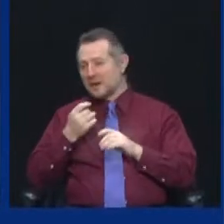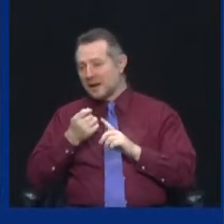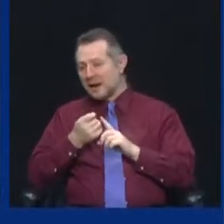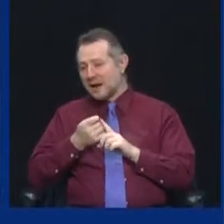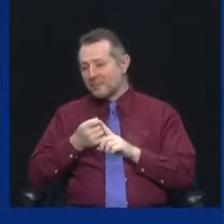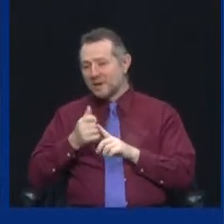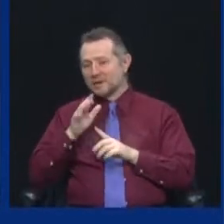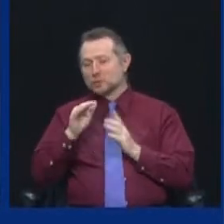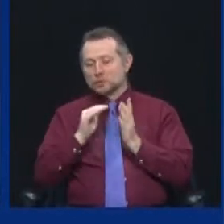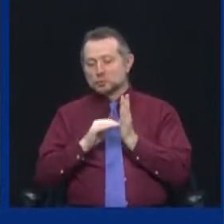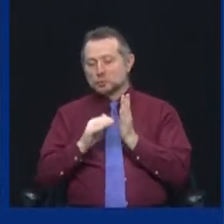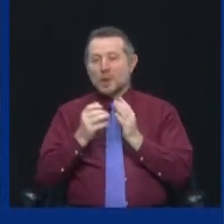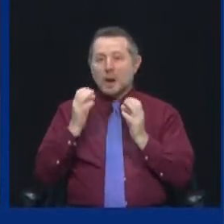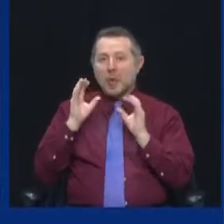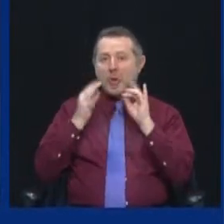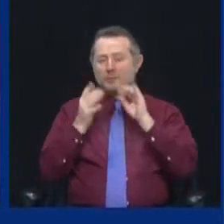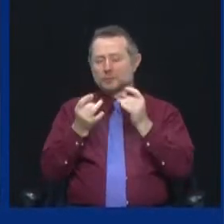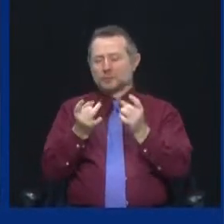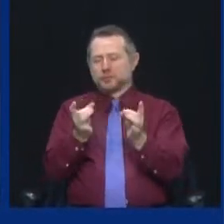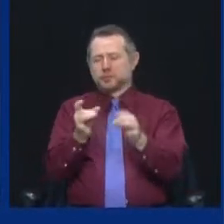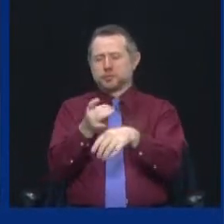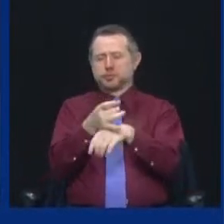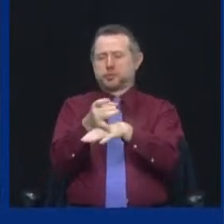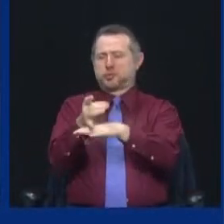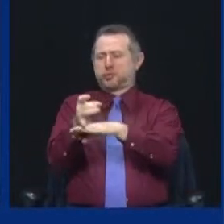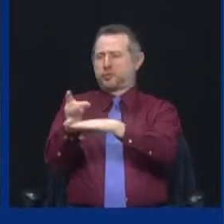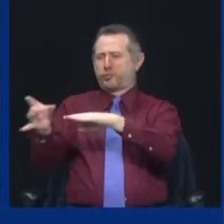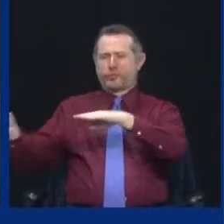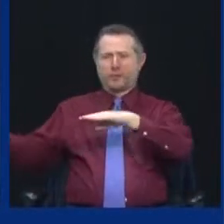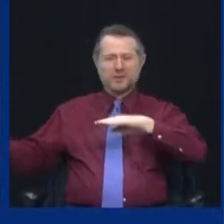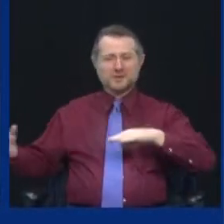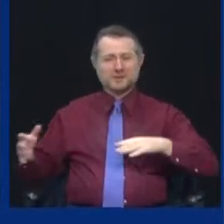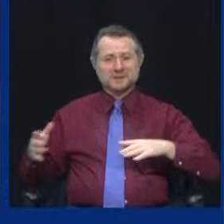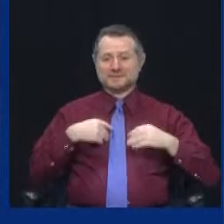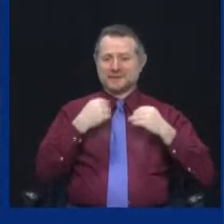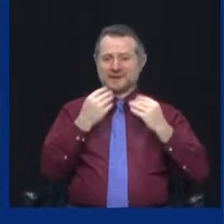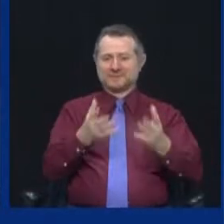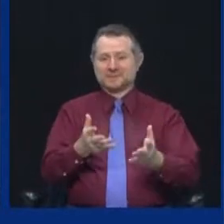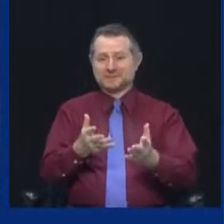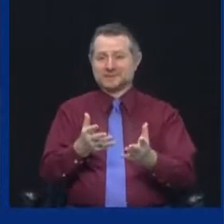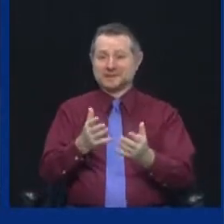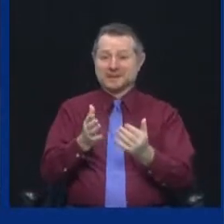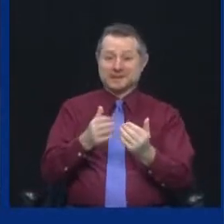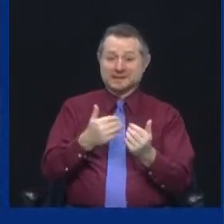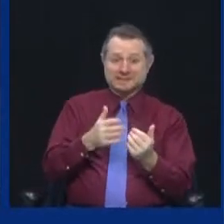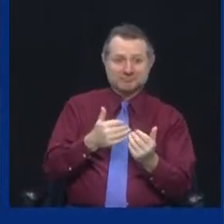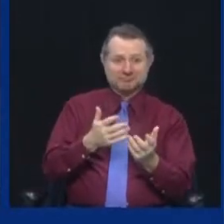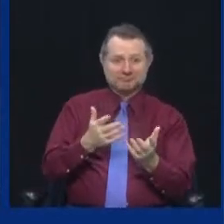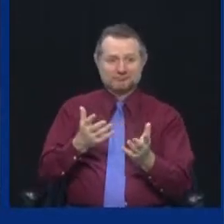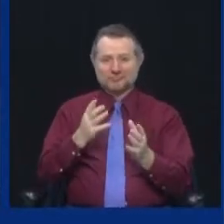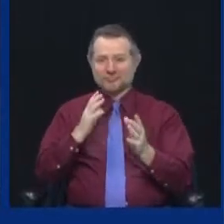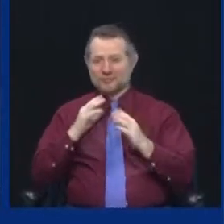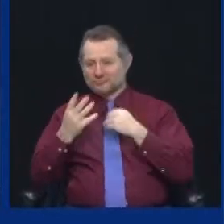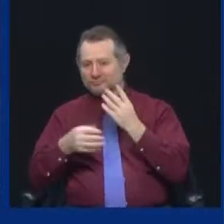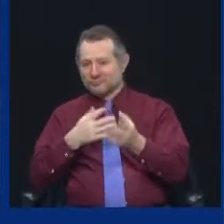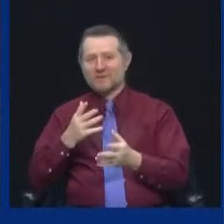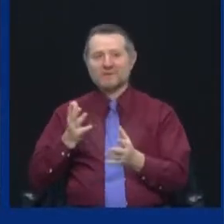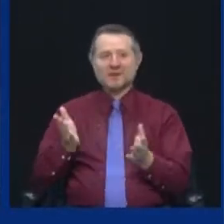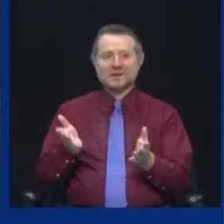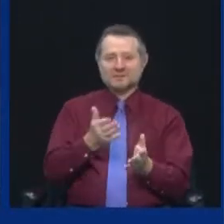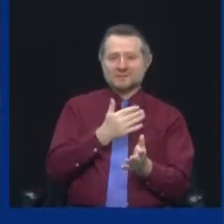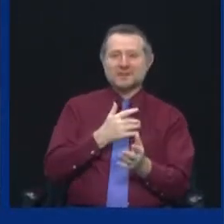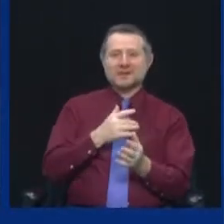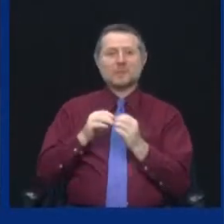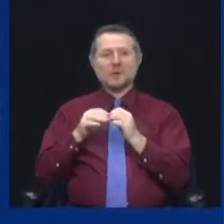vaccine, make it easy, and make the vaccine accessible, communicate the facts about the